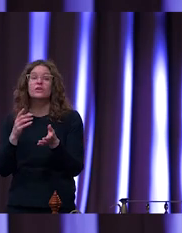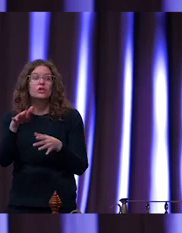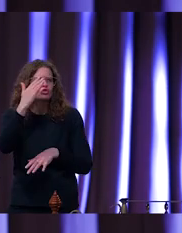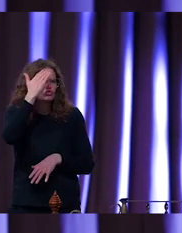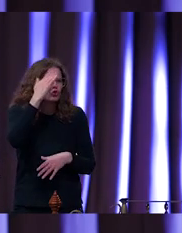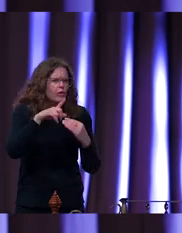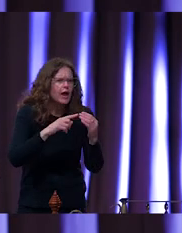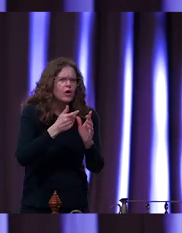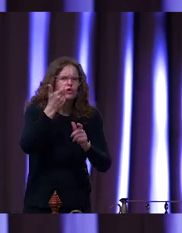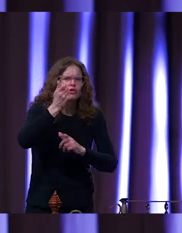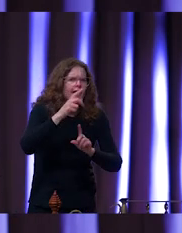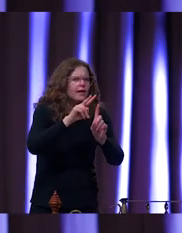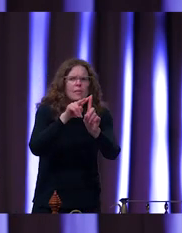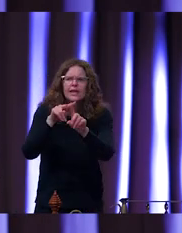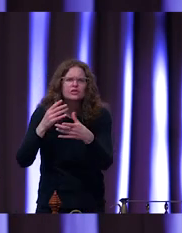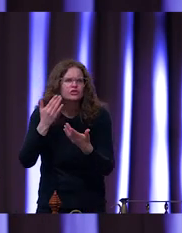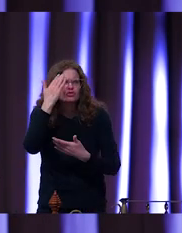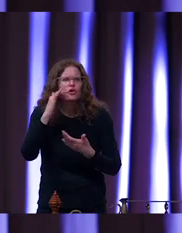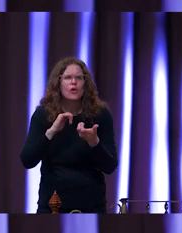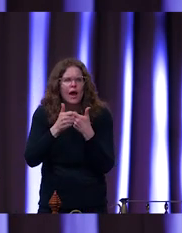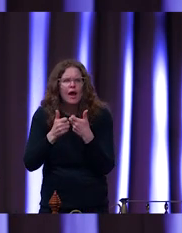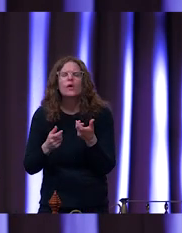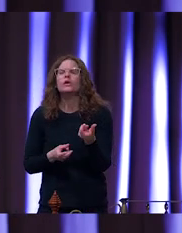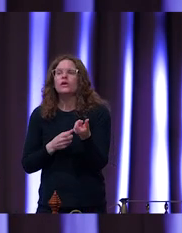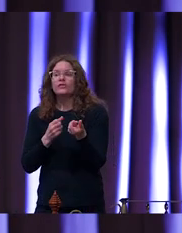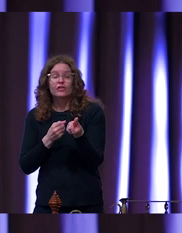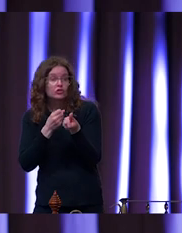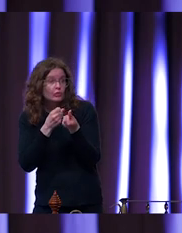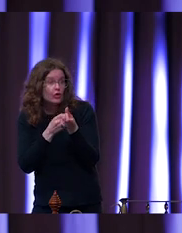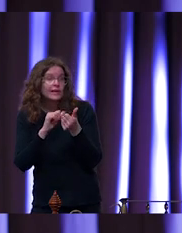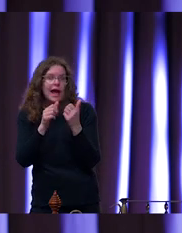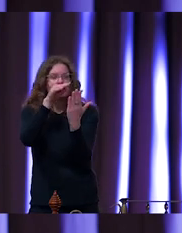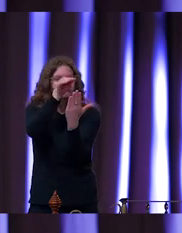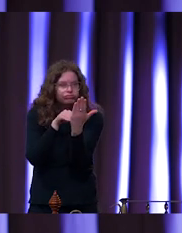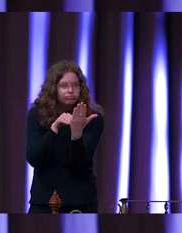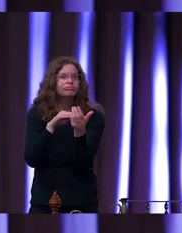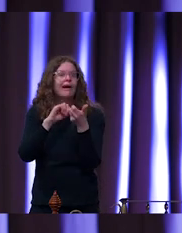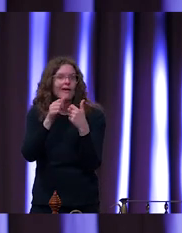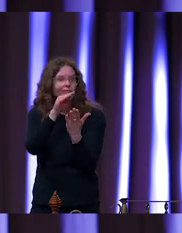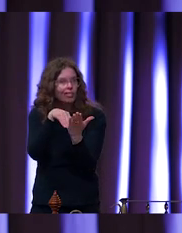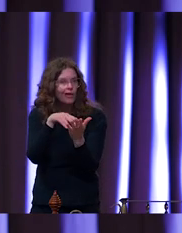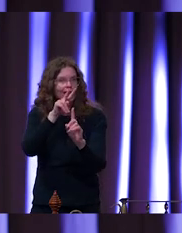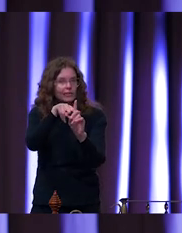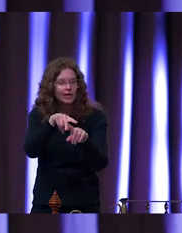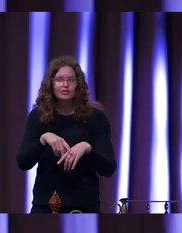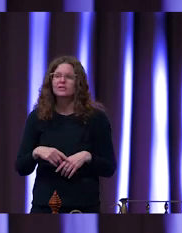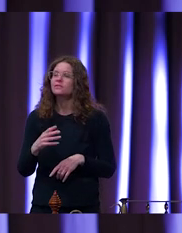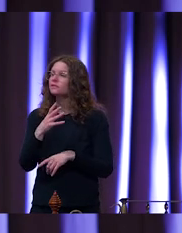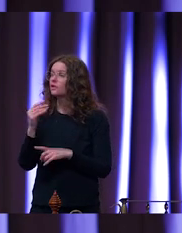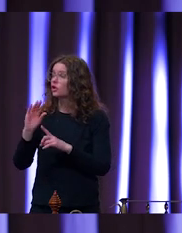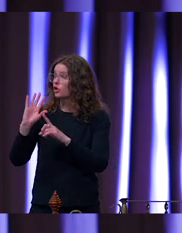they're also aided through the process, right, in terms of filling out these applications. But then, you know,